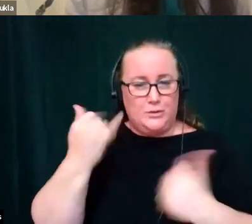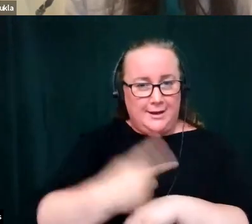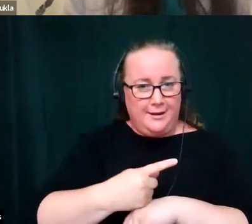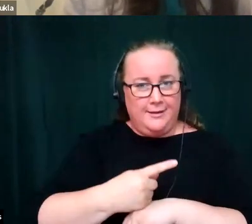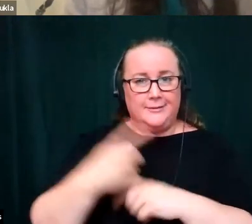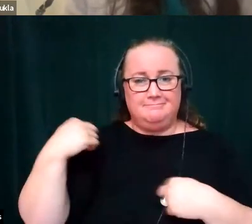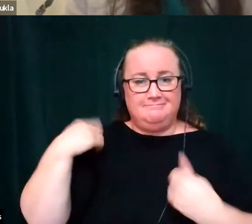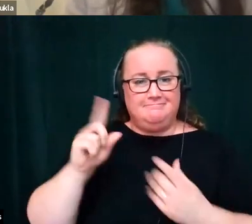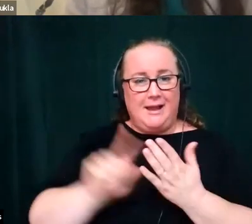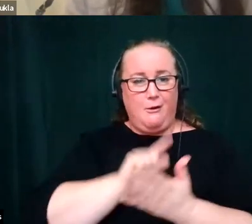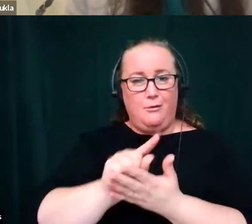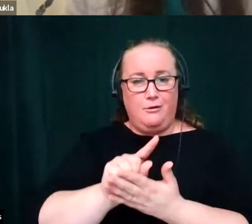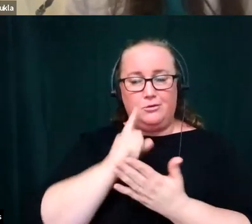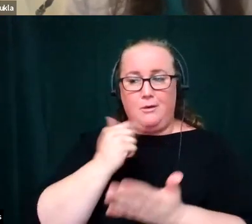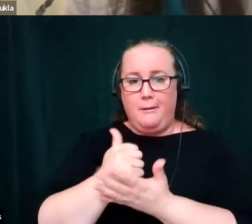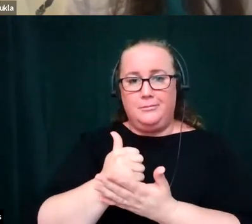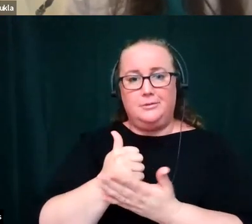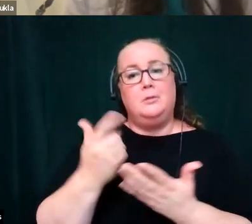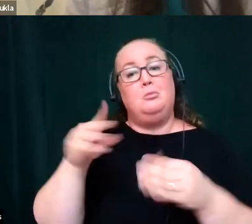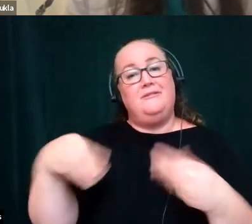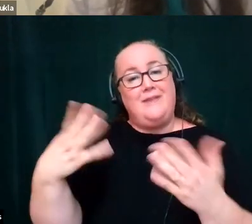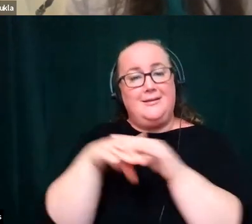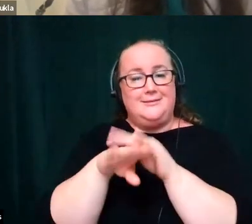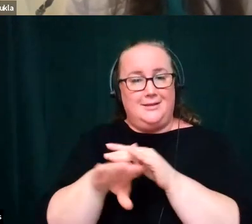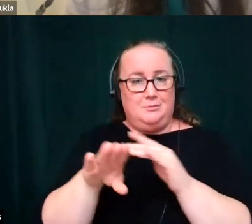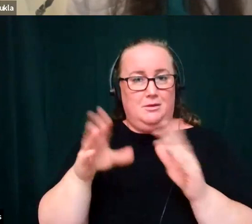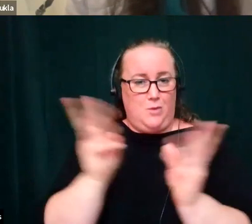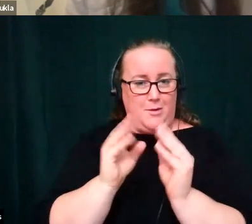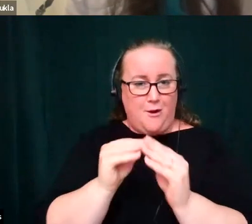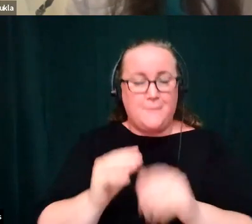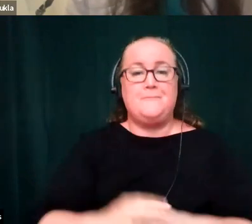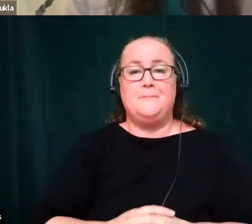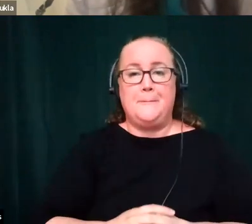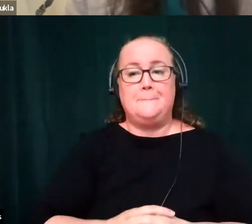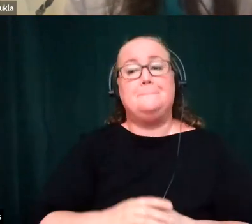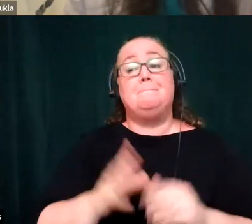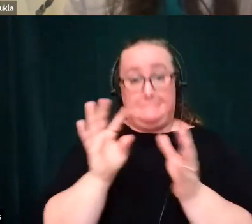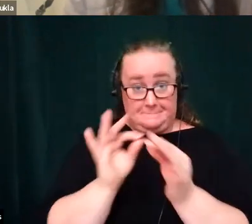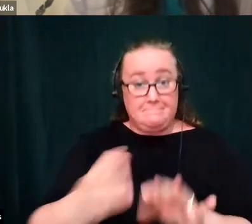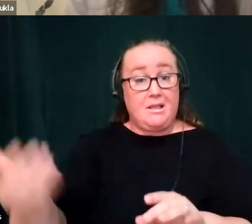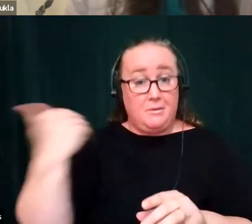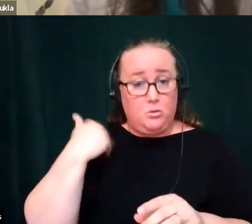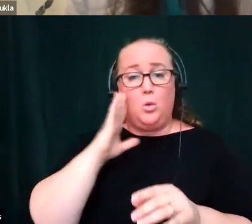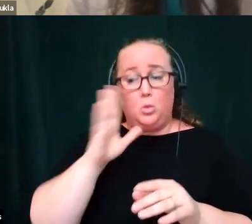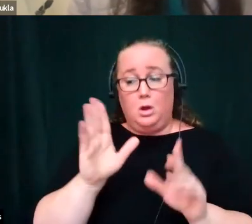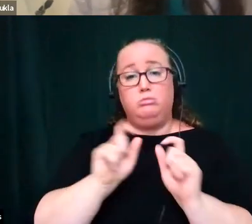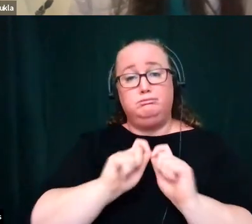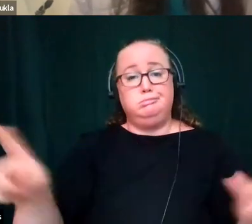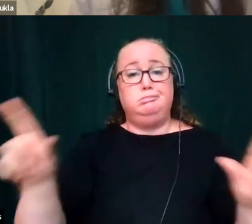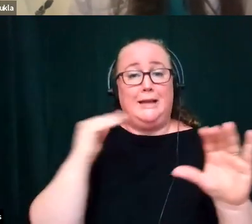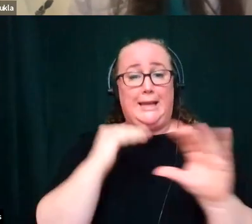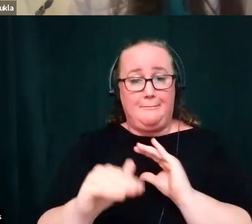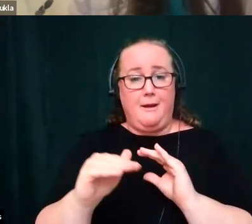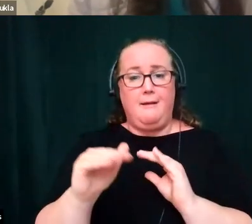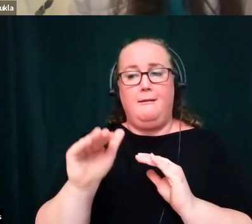the past hour and for helping us with the accessibility of this webinar. As I mentioned earlier, I will be sending out a follow-up email in